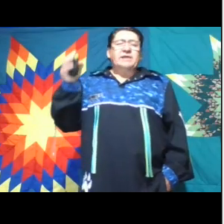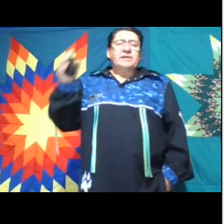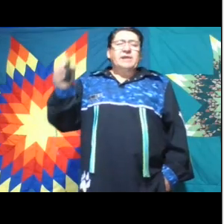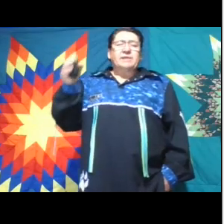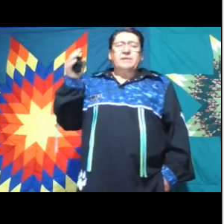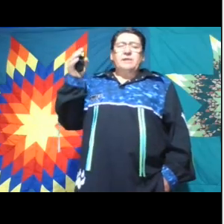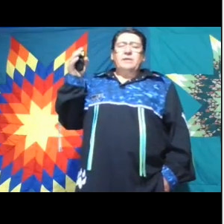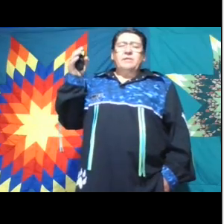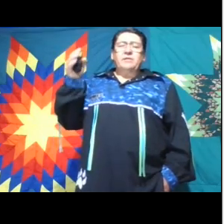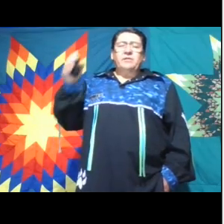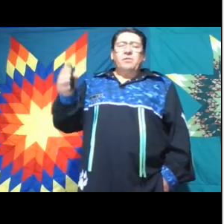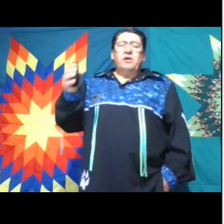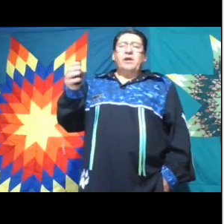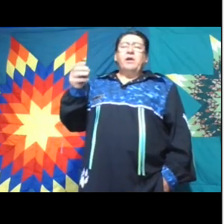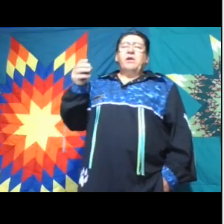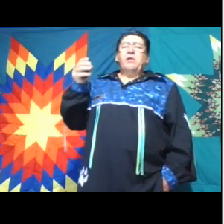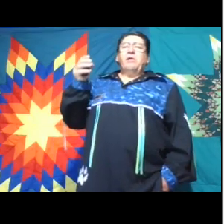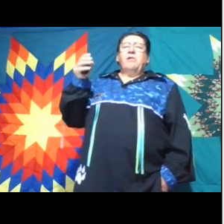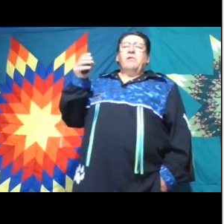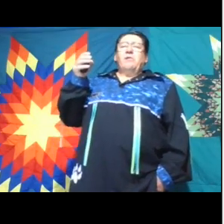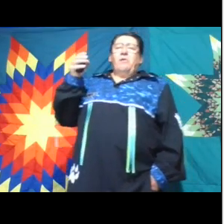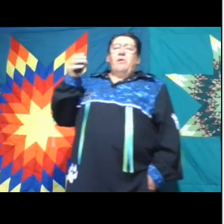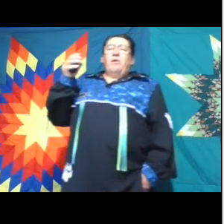that success story